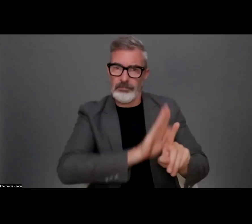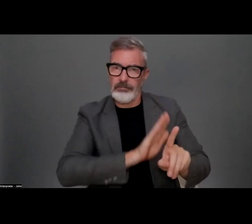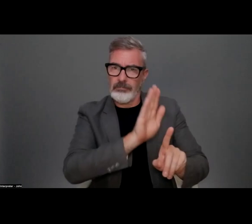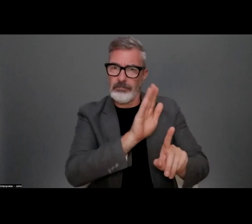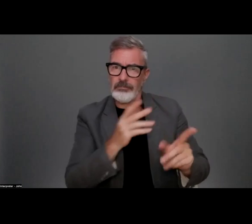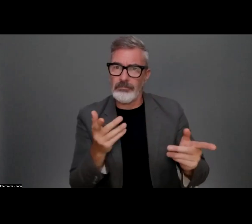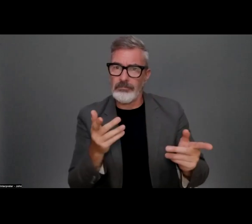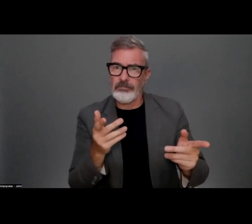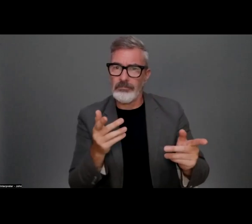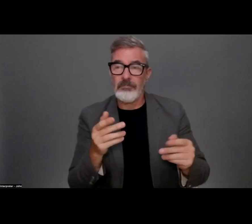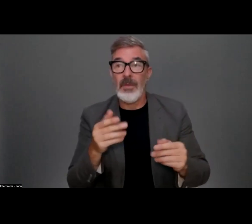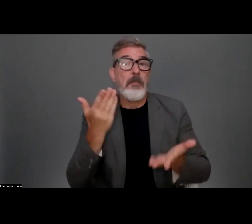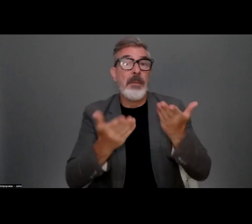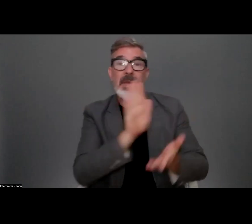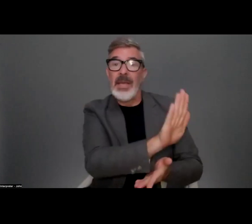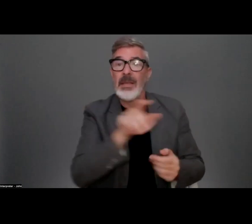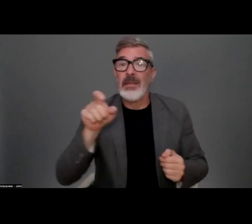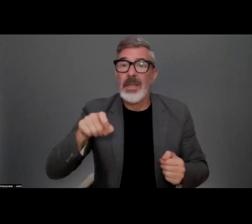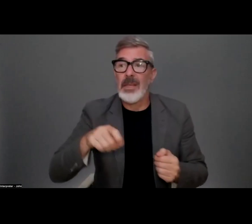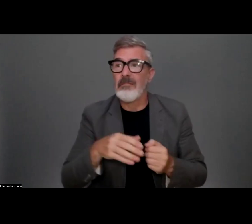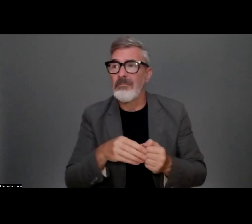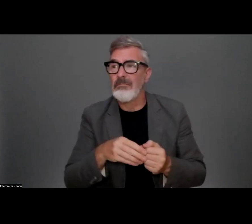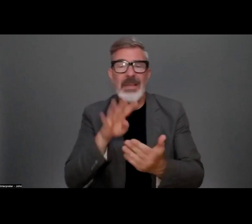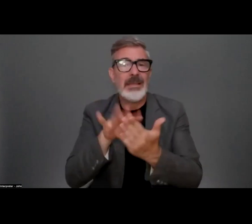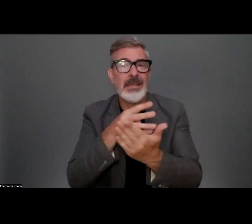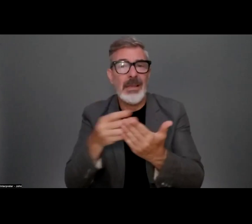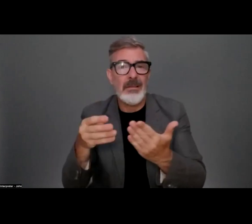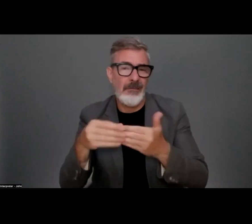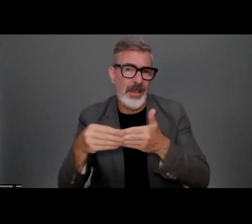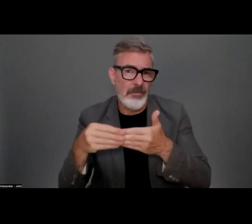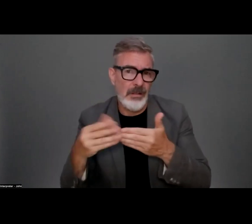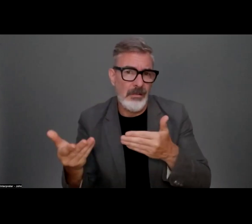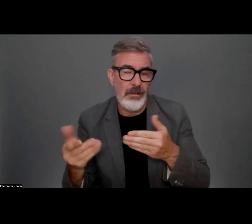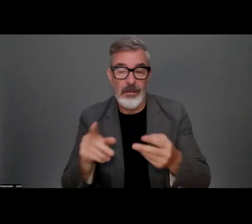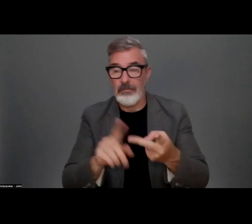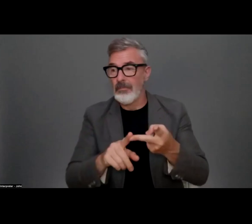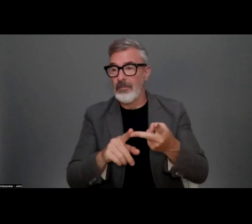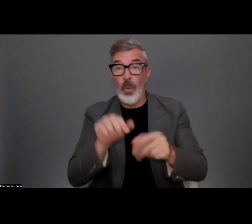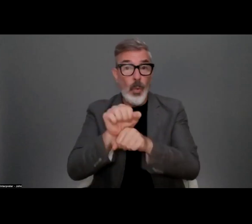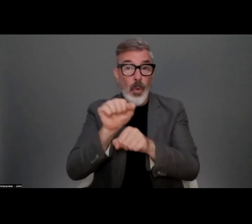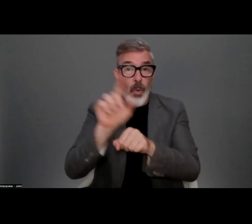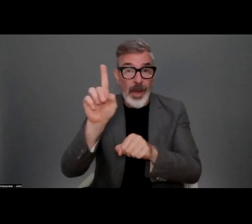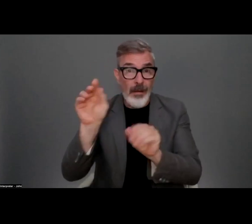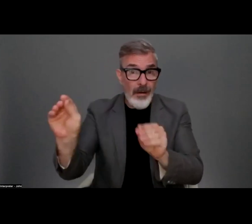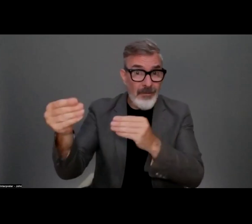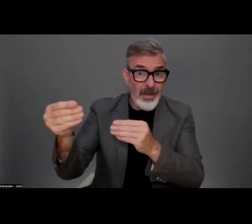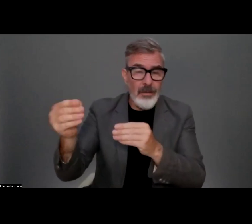flexible schedule or opportunity to work from home or understanding that somebody has doctor's appointments that they must go to